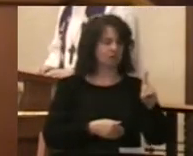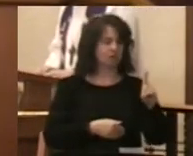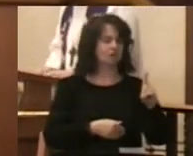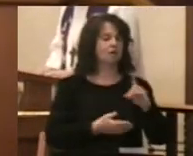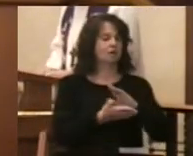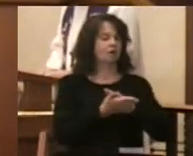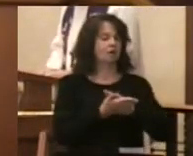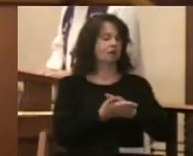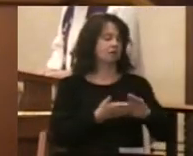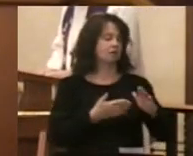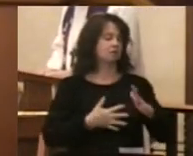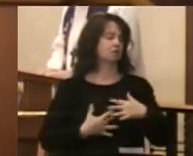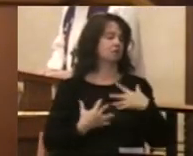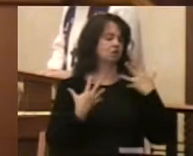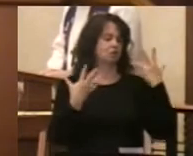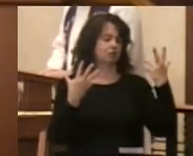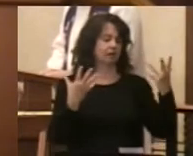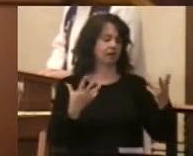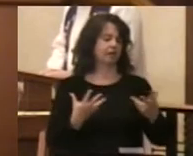and self-centeredness.